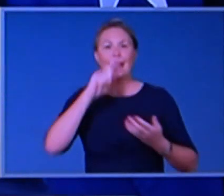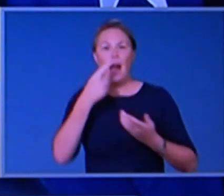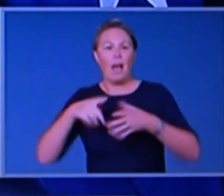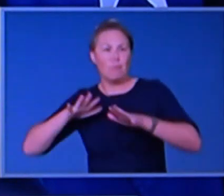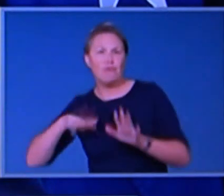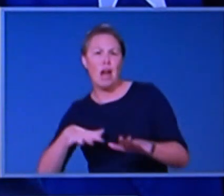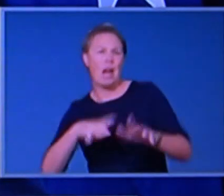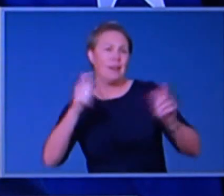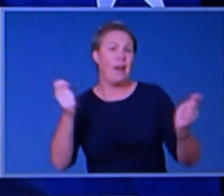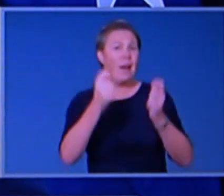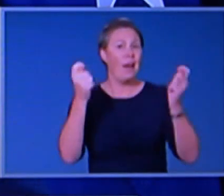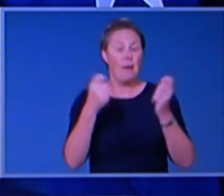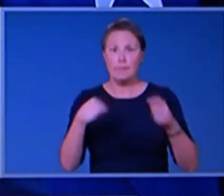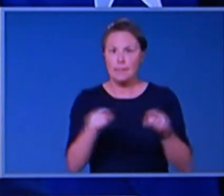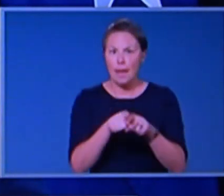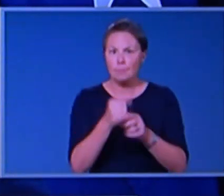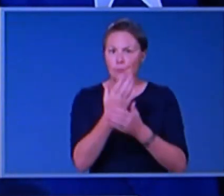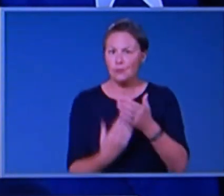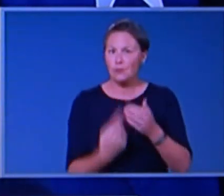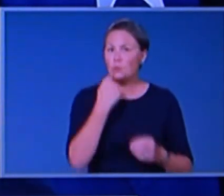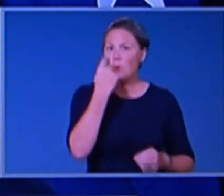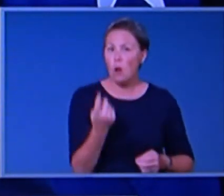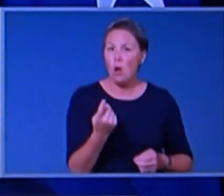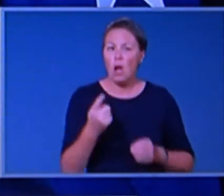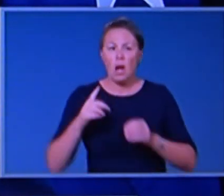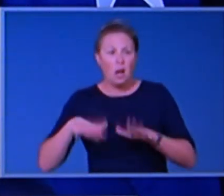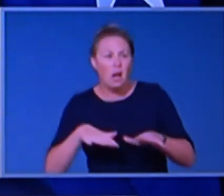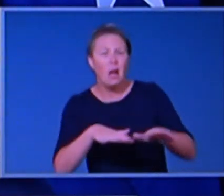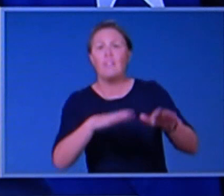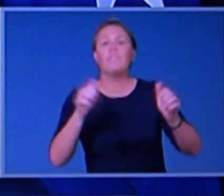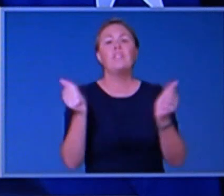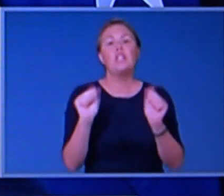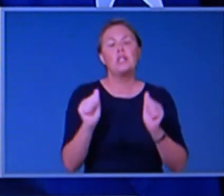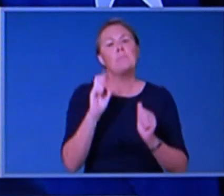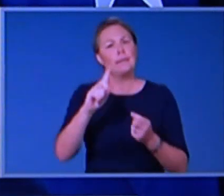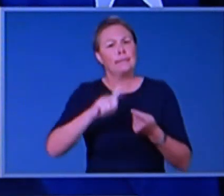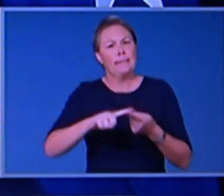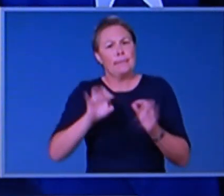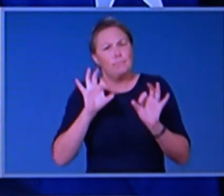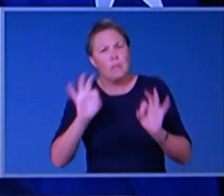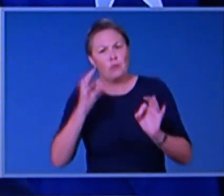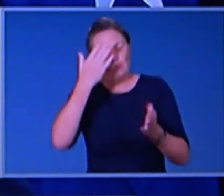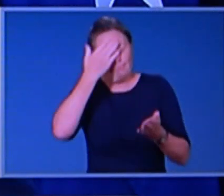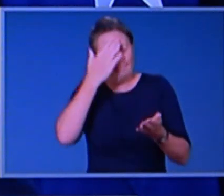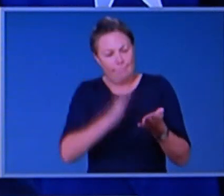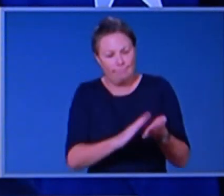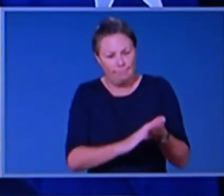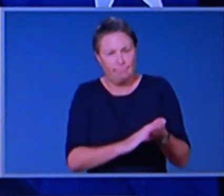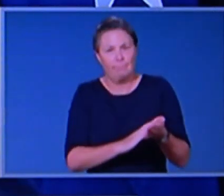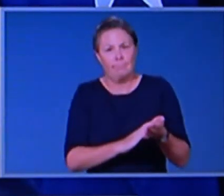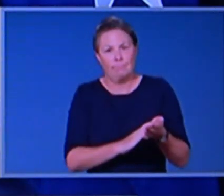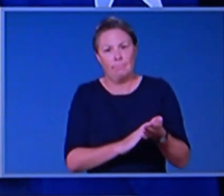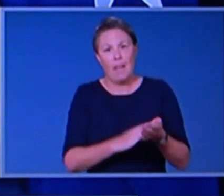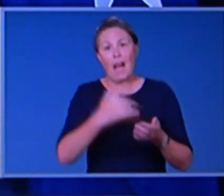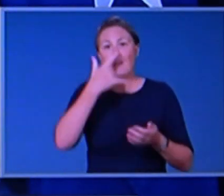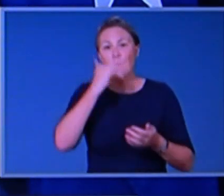quietly and commemoratively. And I do think it will be a very special time. And we would ask also, because there isn't the opportunity for so many veterans